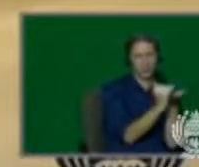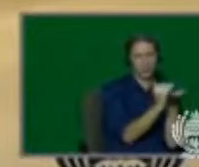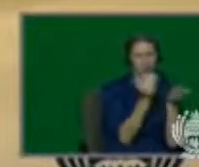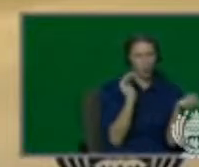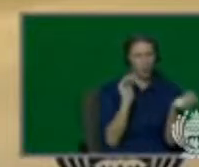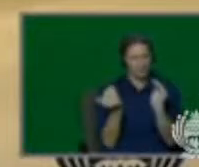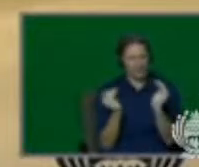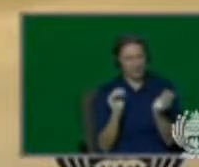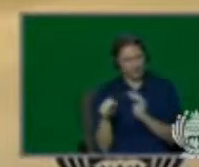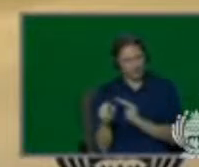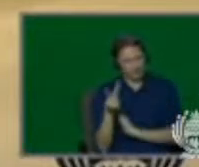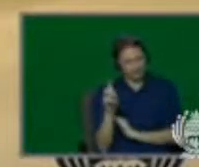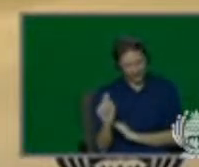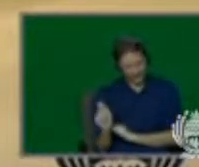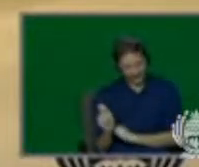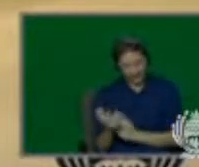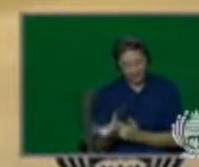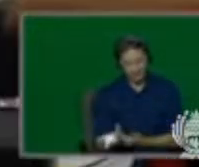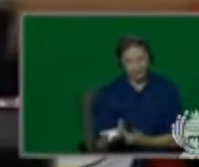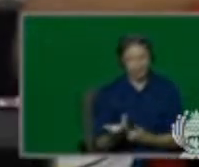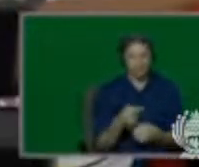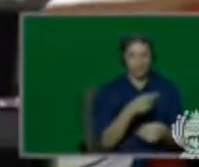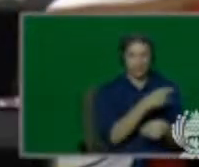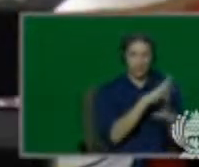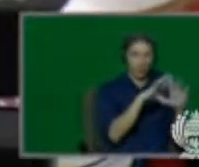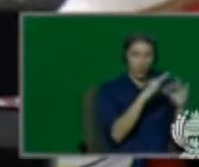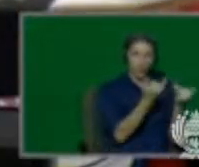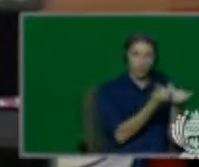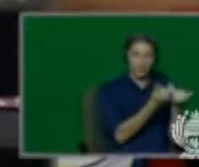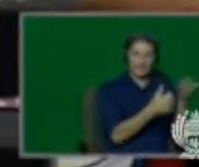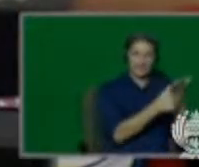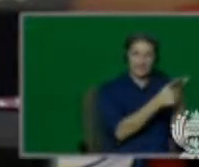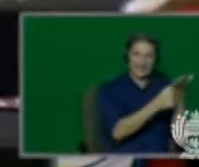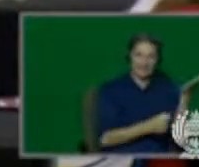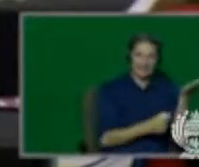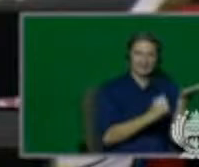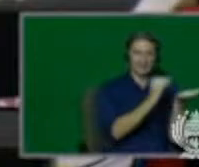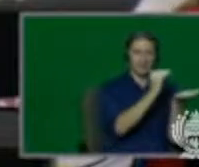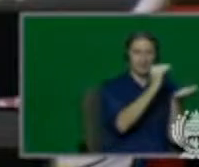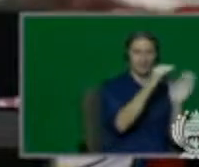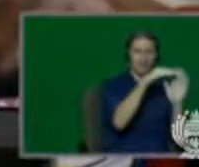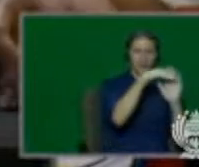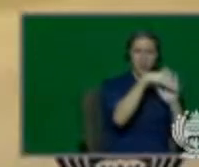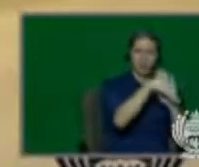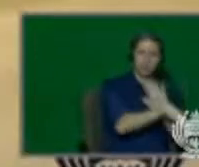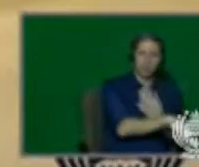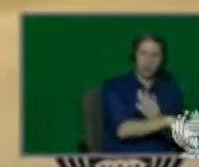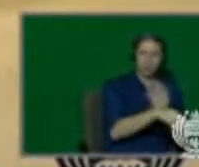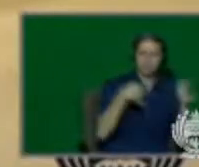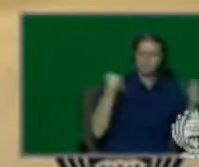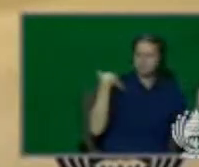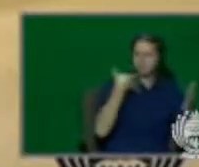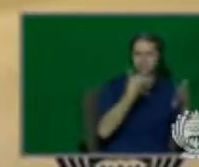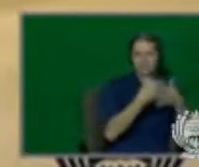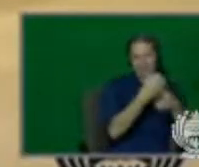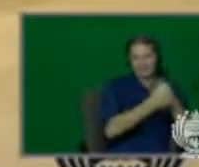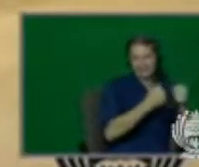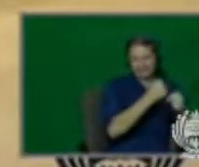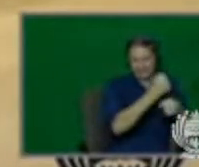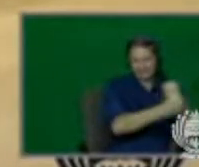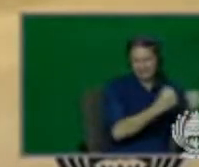Corporate tax collections have declined over the last few years, an indication of falling profits and a